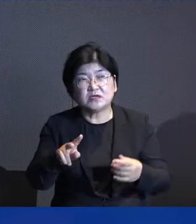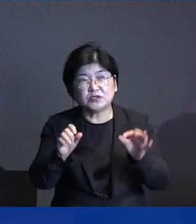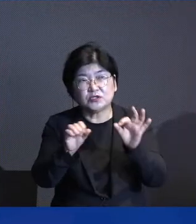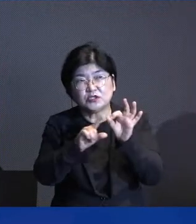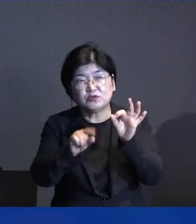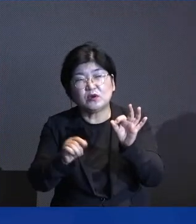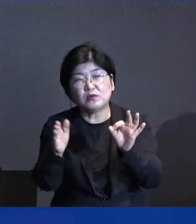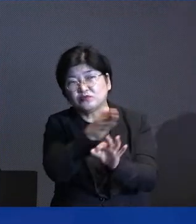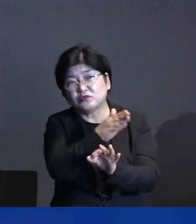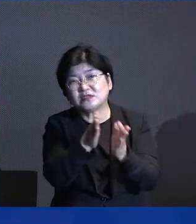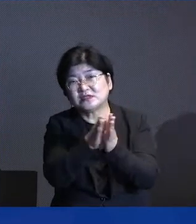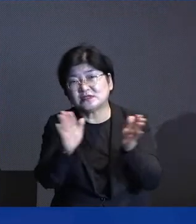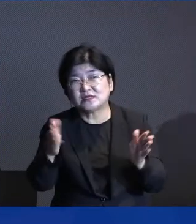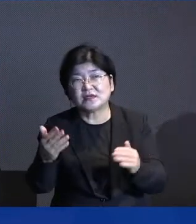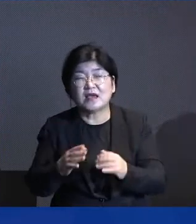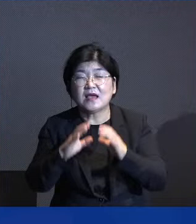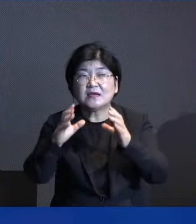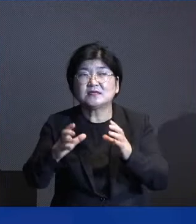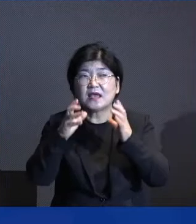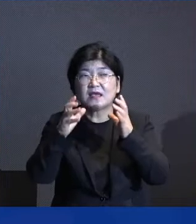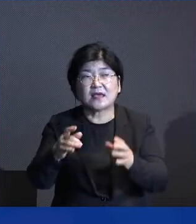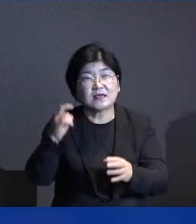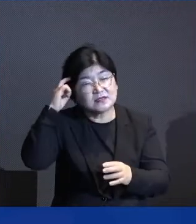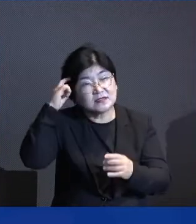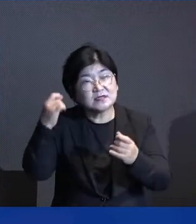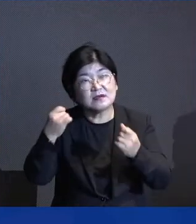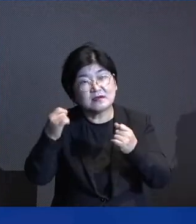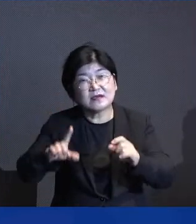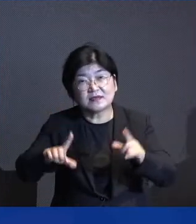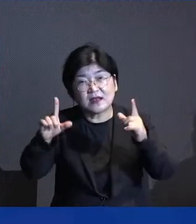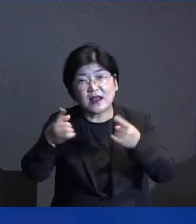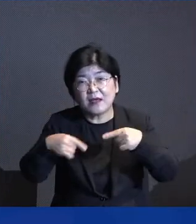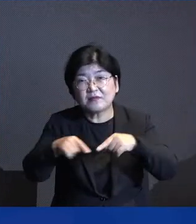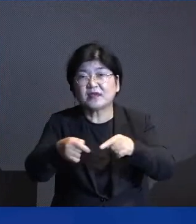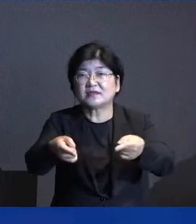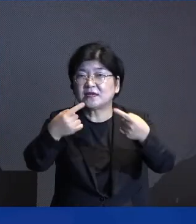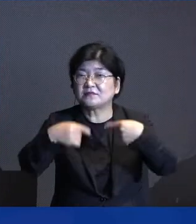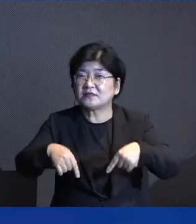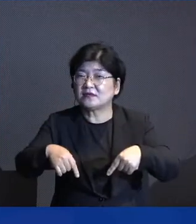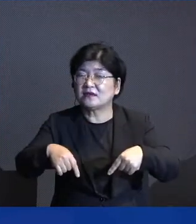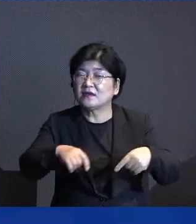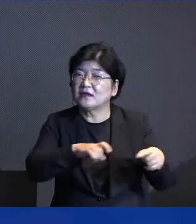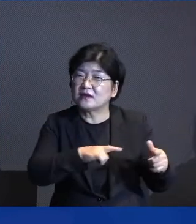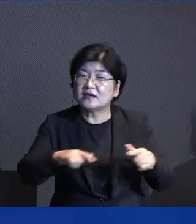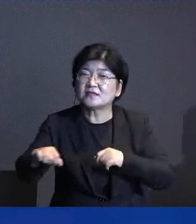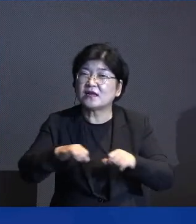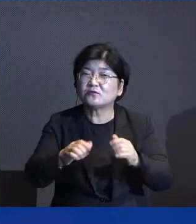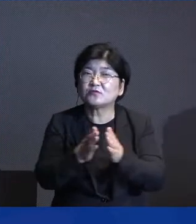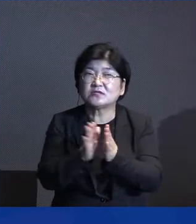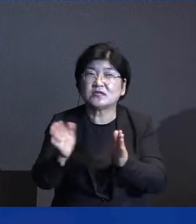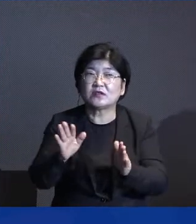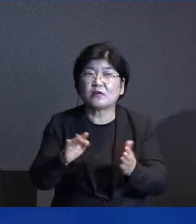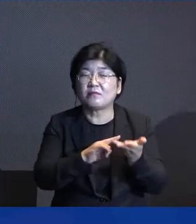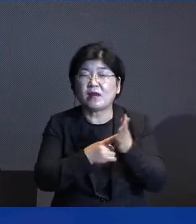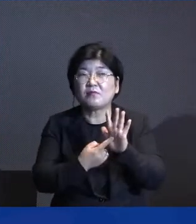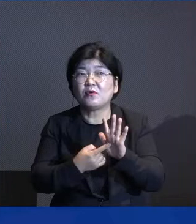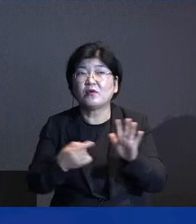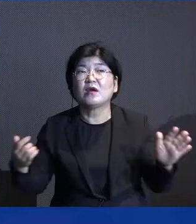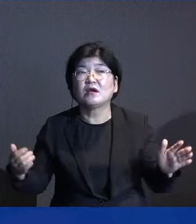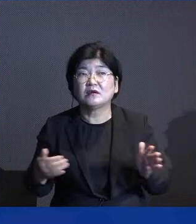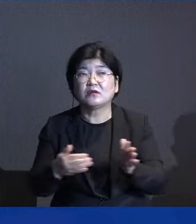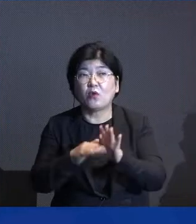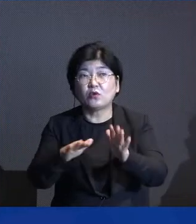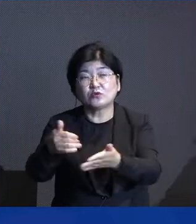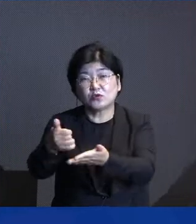World Mental Health Day. Finally, I'd like to extend my thanks once again to the forum for having me here,